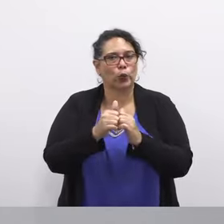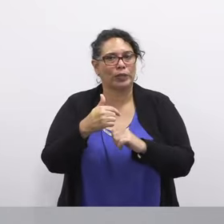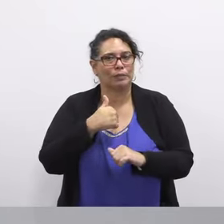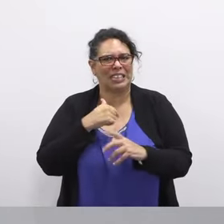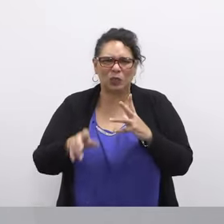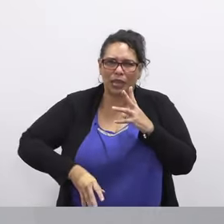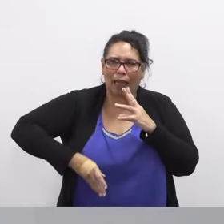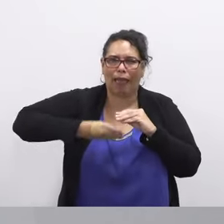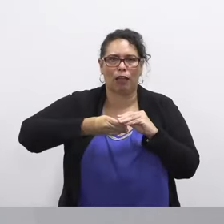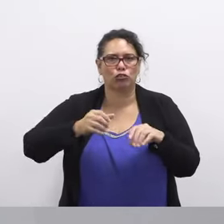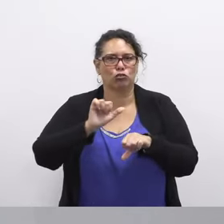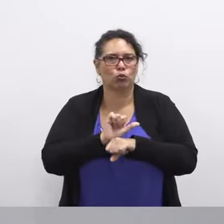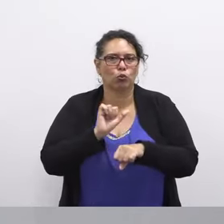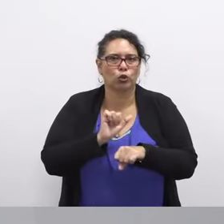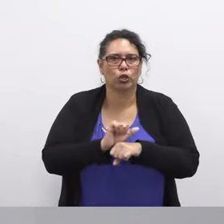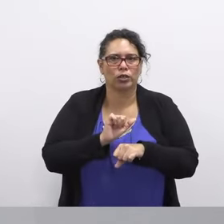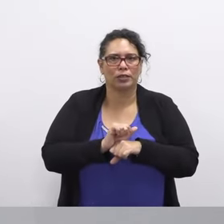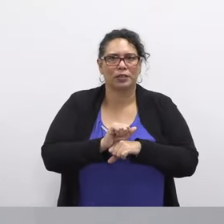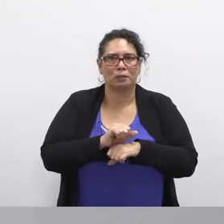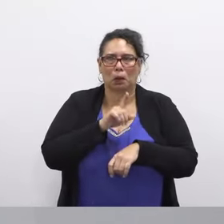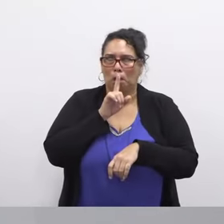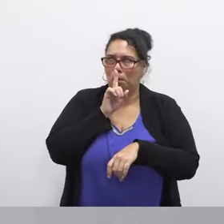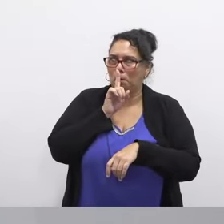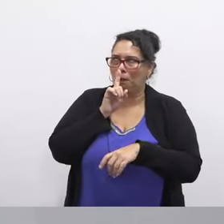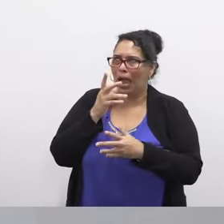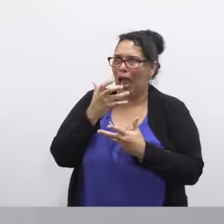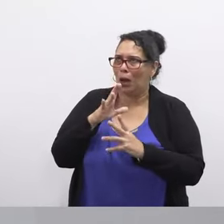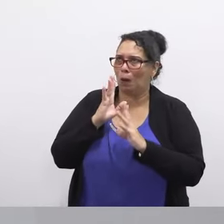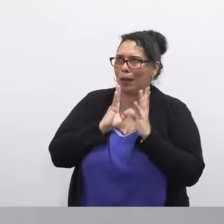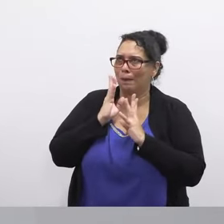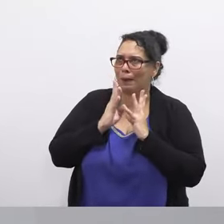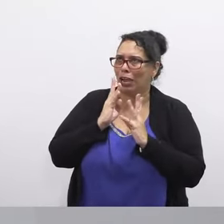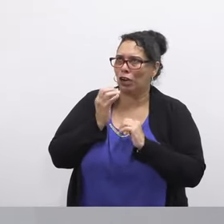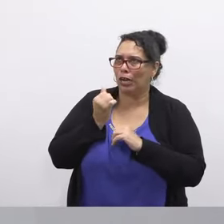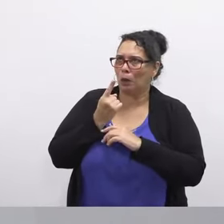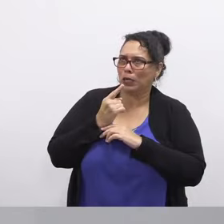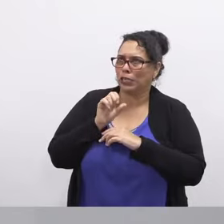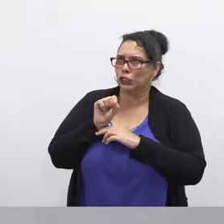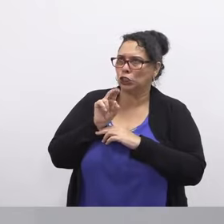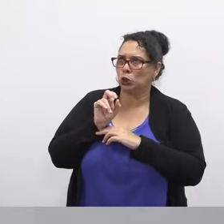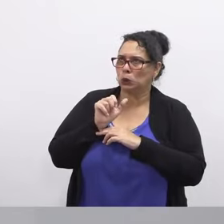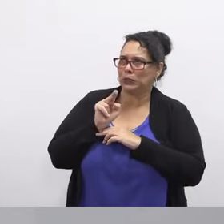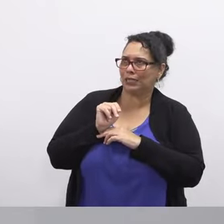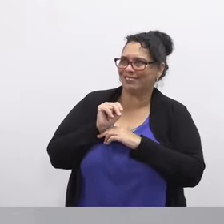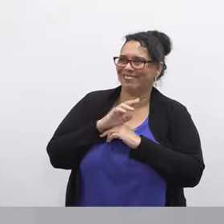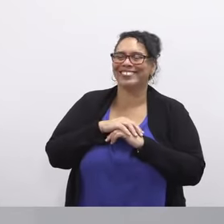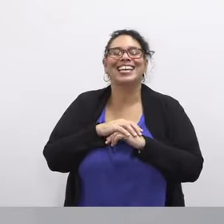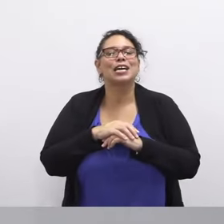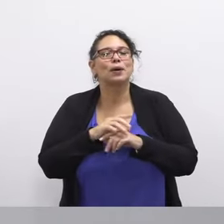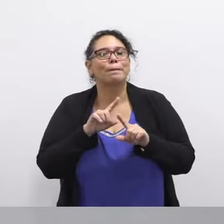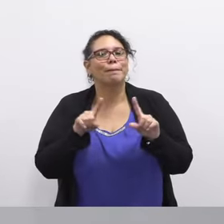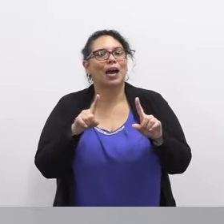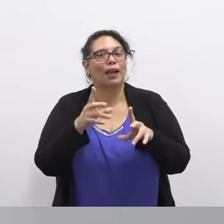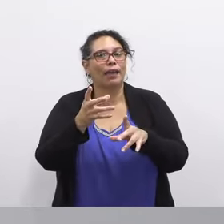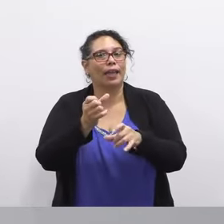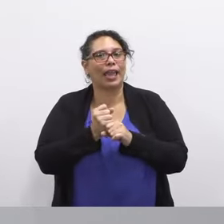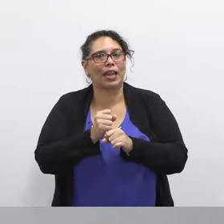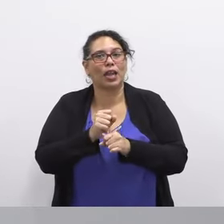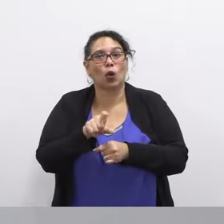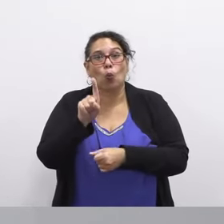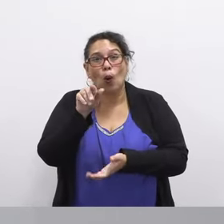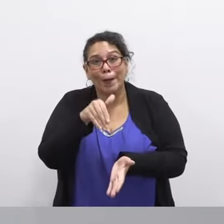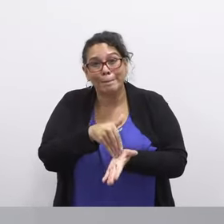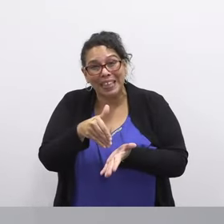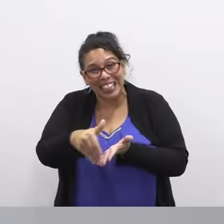went into, I won't mention her by name because I don't want to embarrass her, Susan, just securing a million